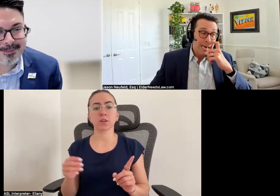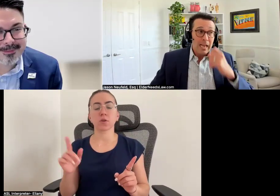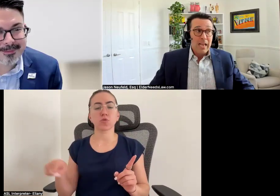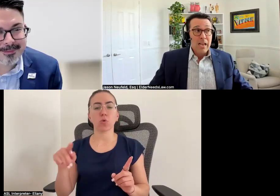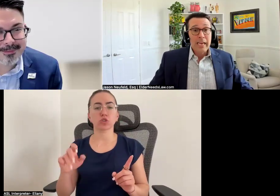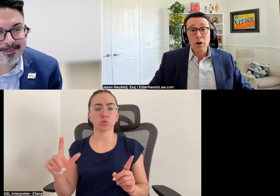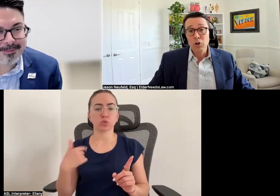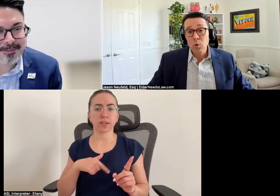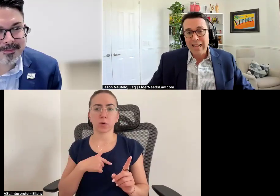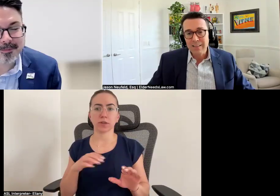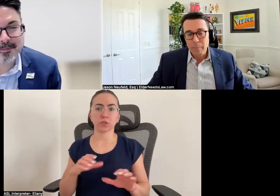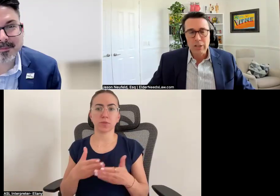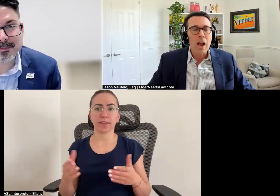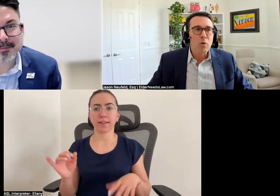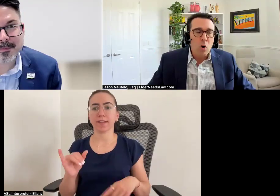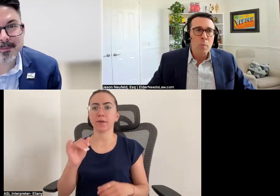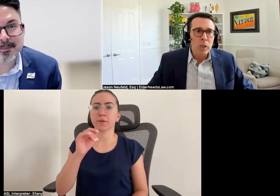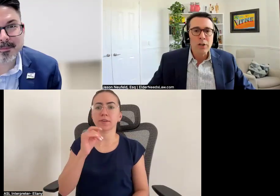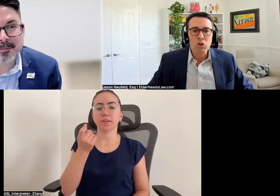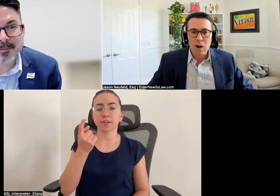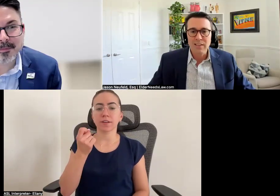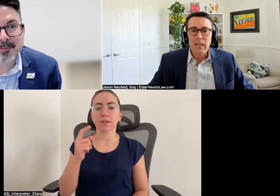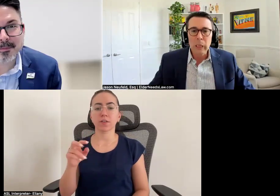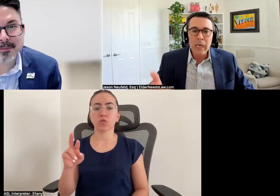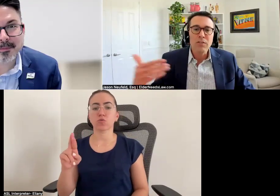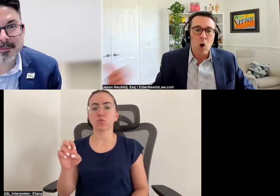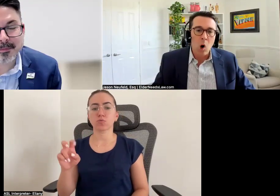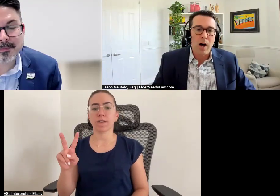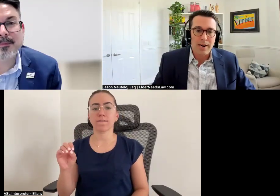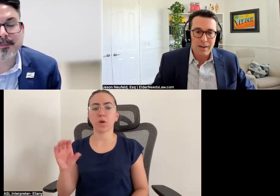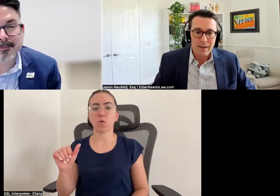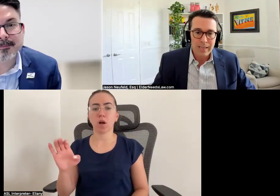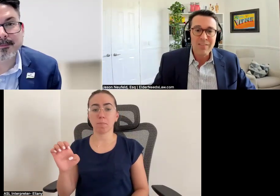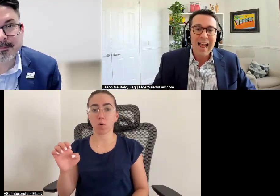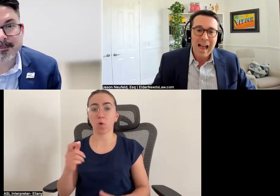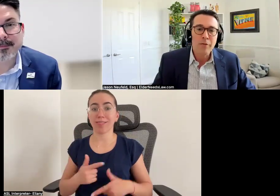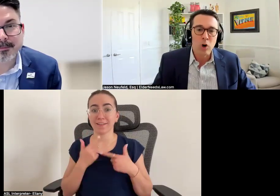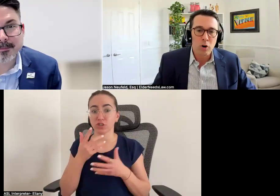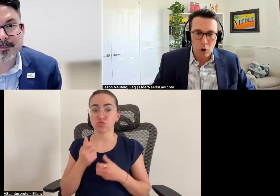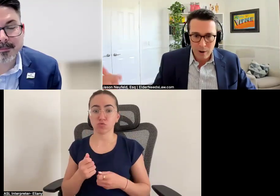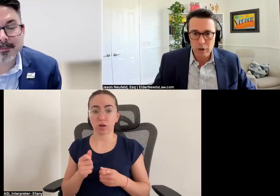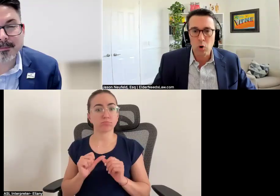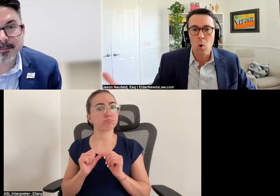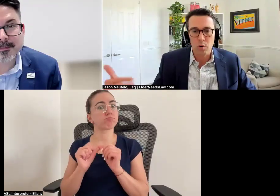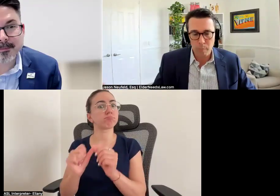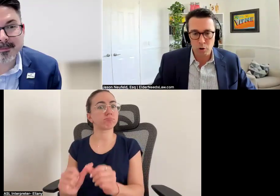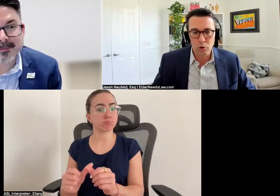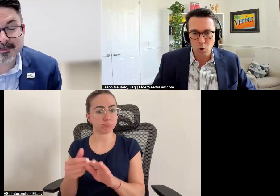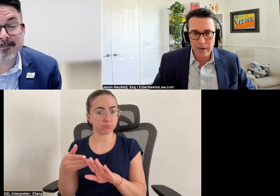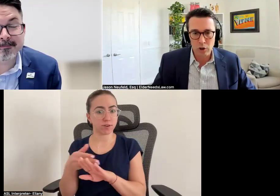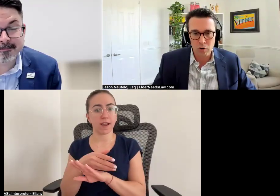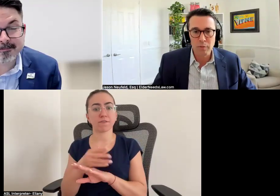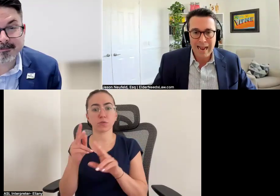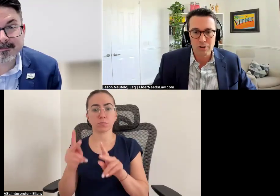things like, here's who gets, because a revocable living trust lives on even after the grantor or the